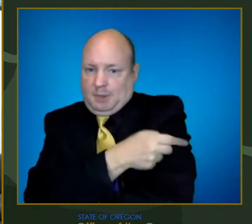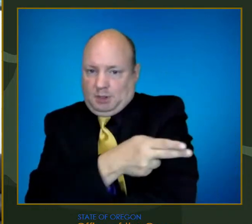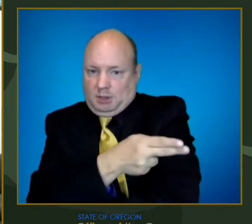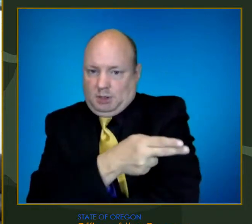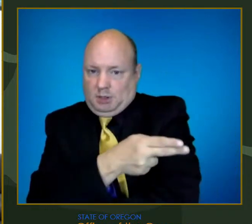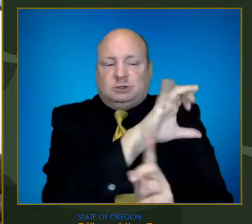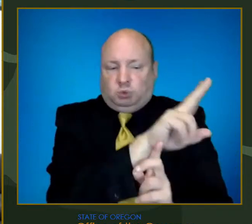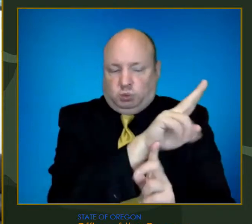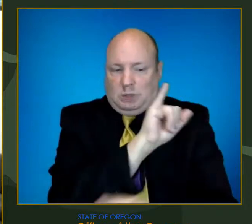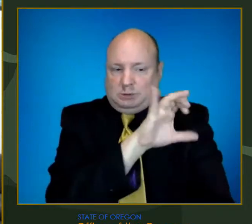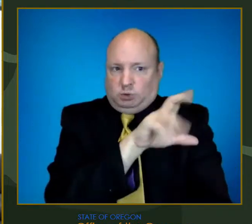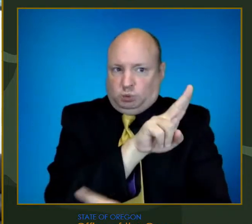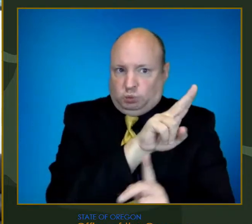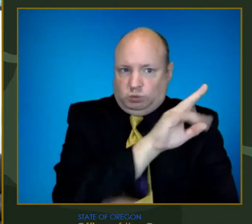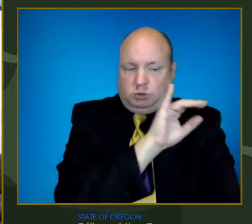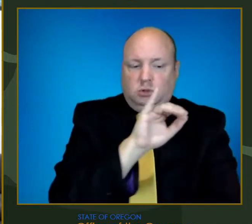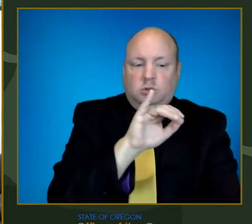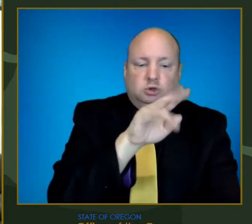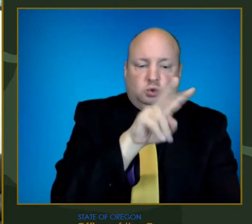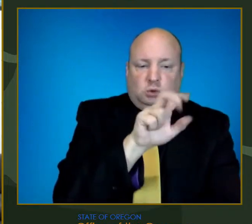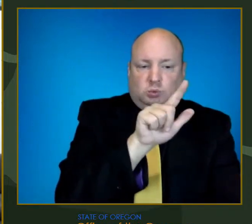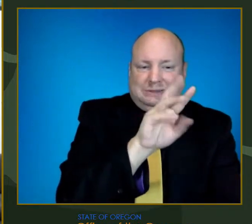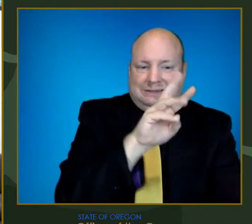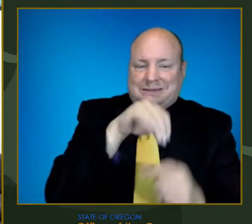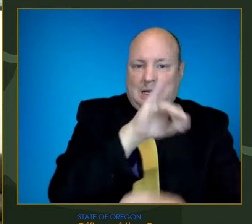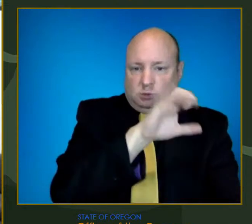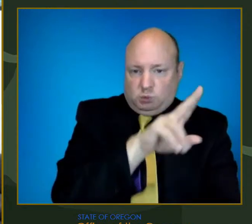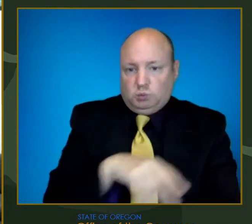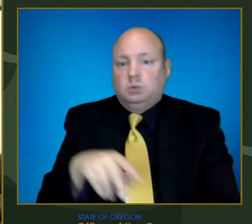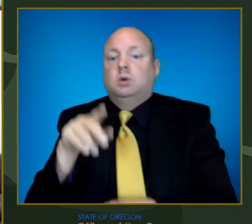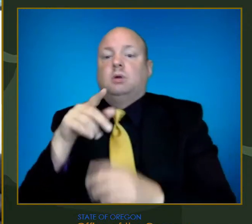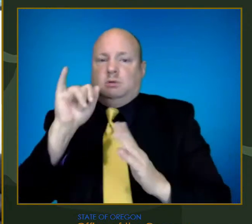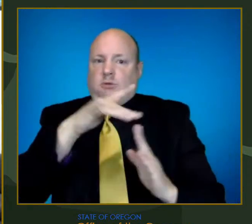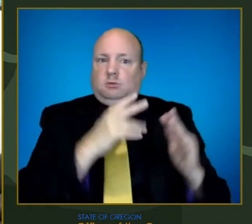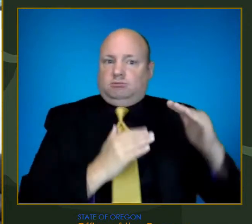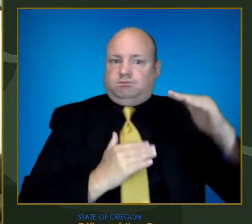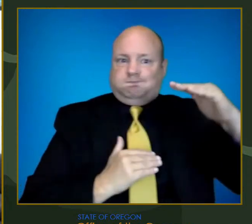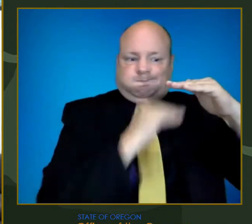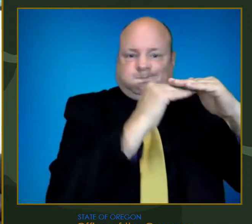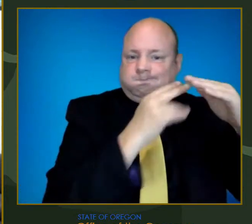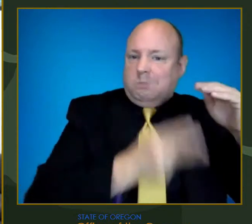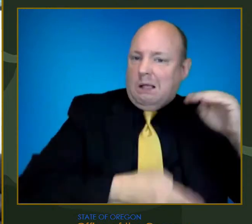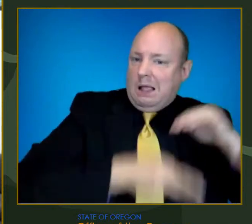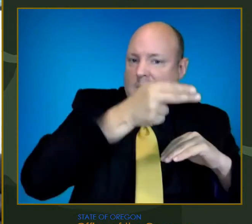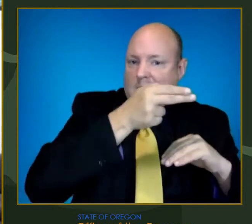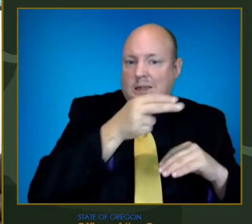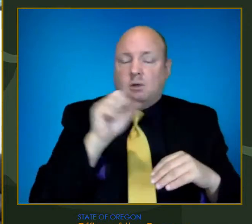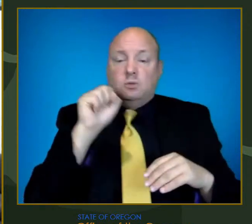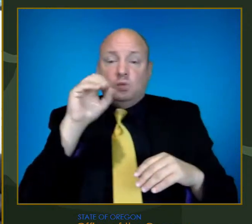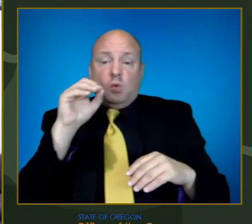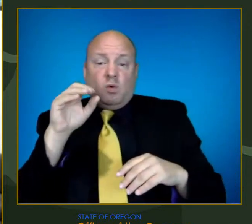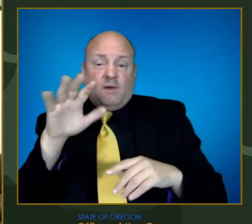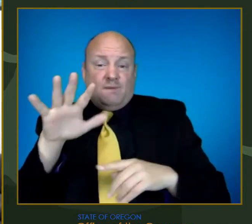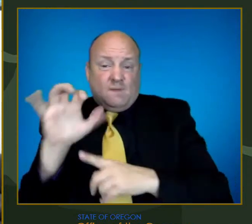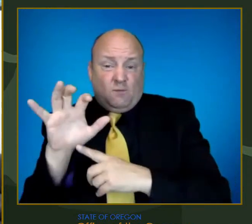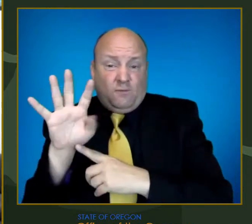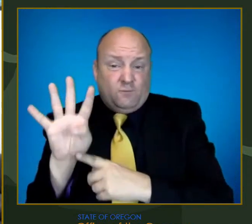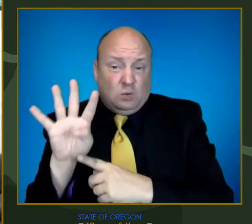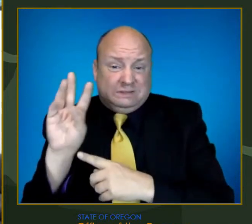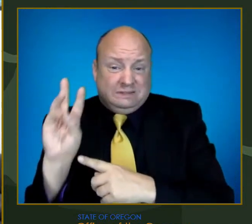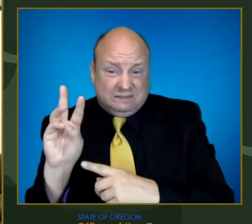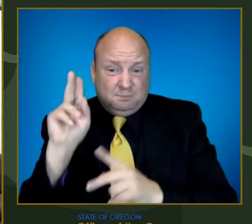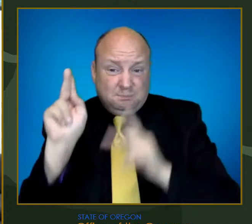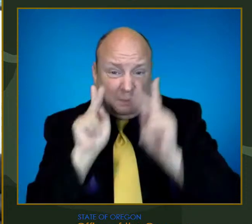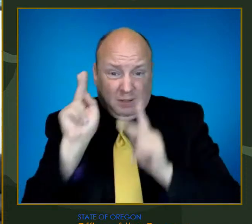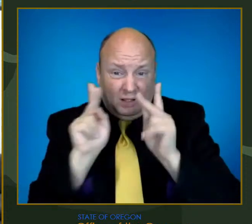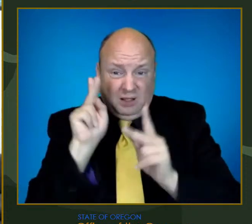hospitalizations. Over the past reporting week, which ended August 15th, a total of 546 Oregonians with COVID-19 were